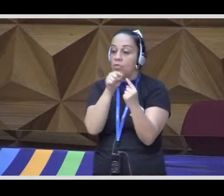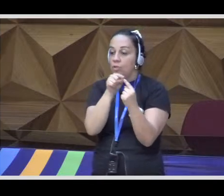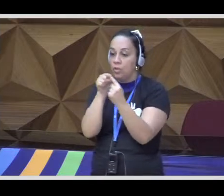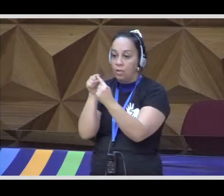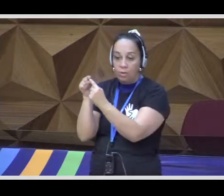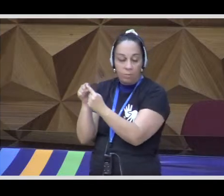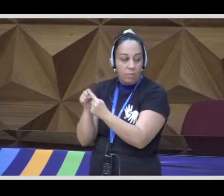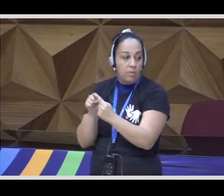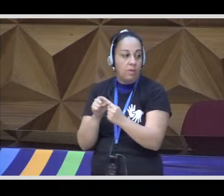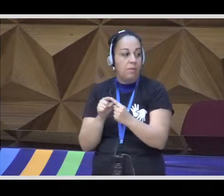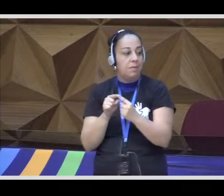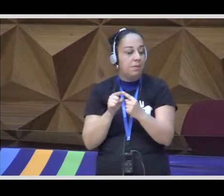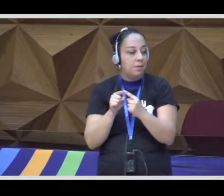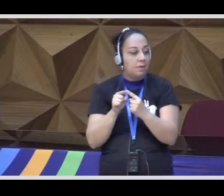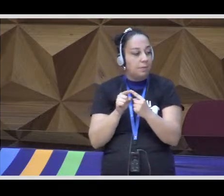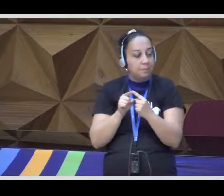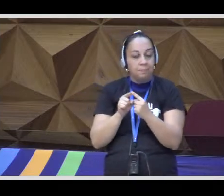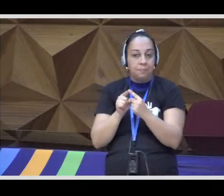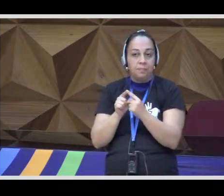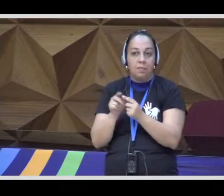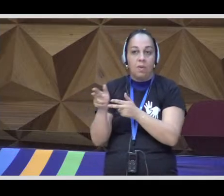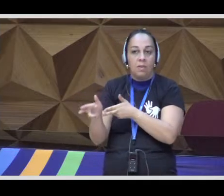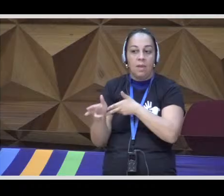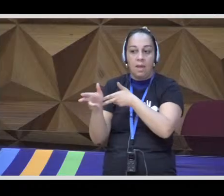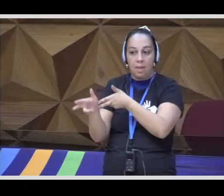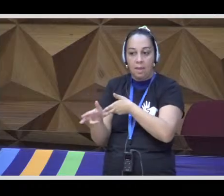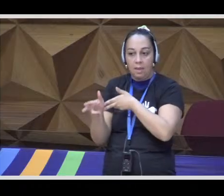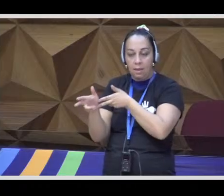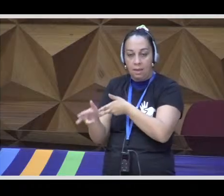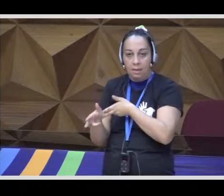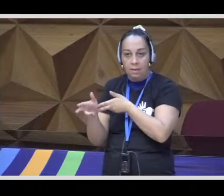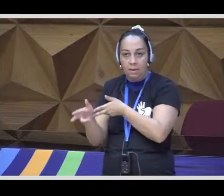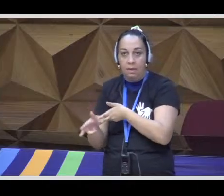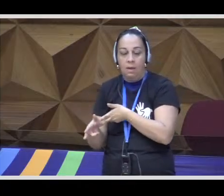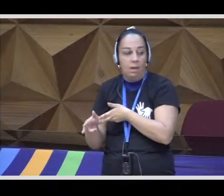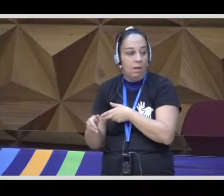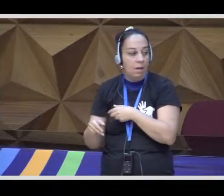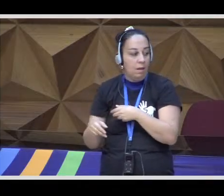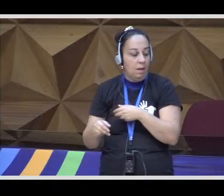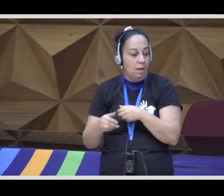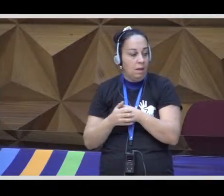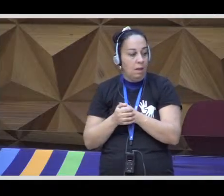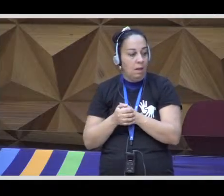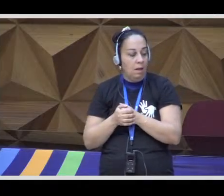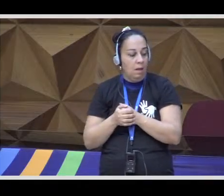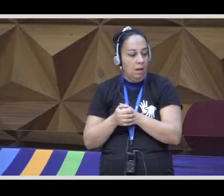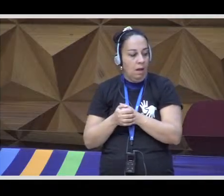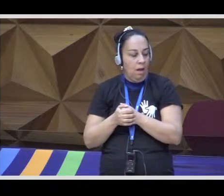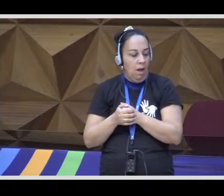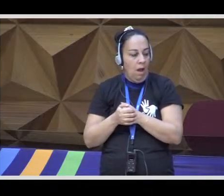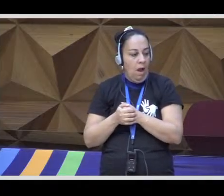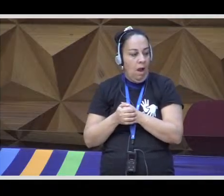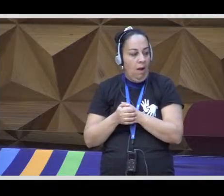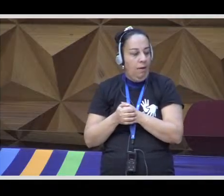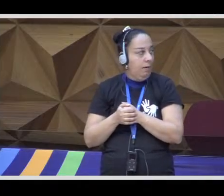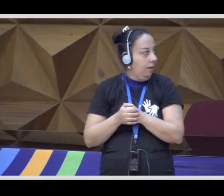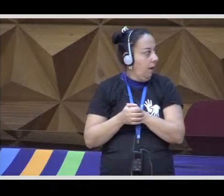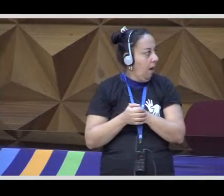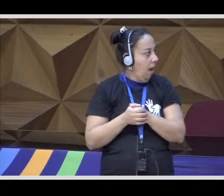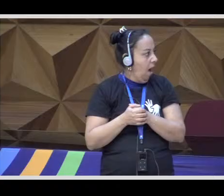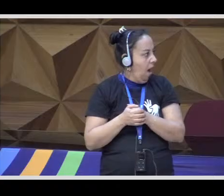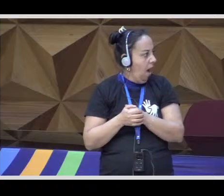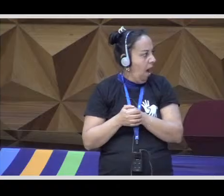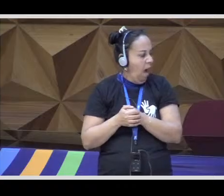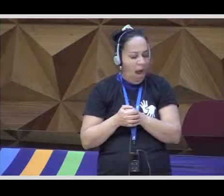the train is, I'll just stop that. Where the train is, where you've